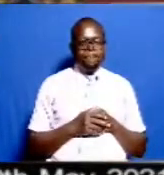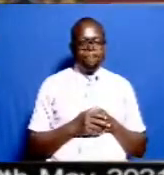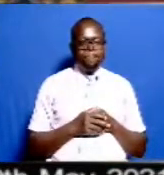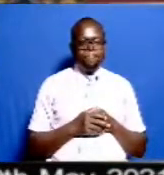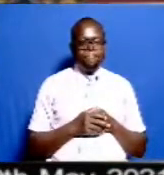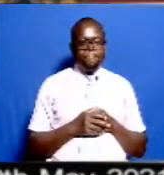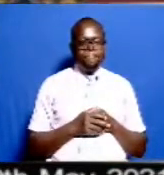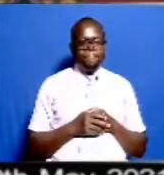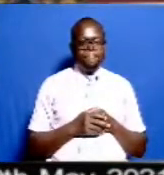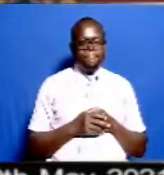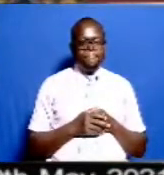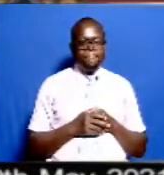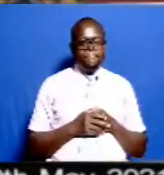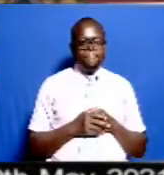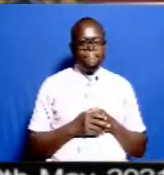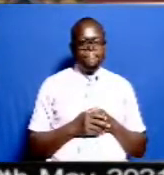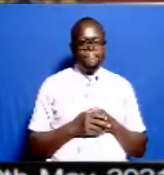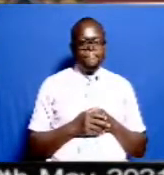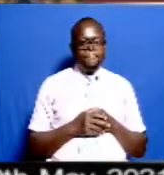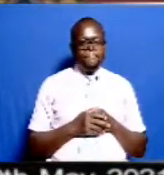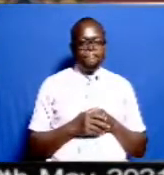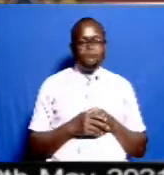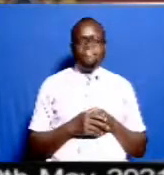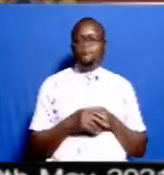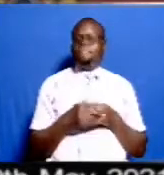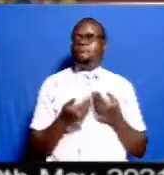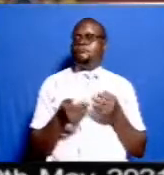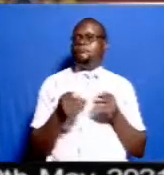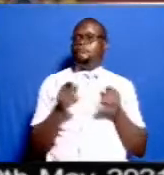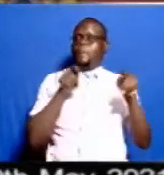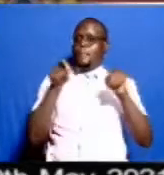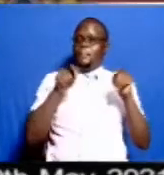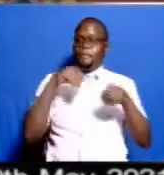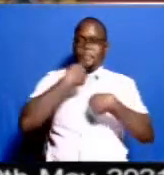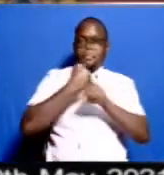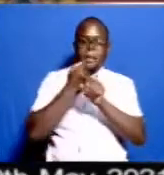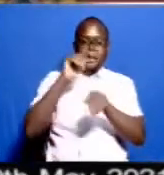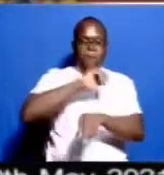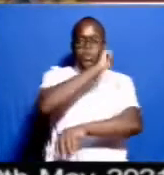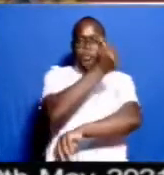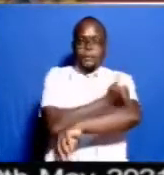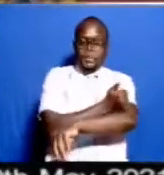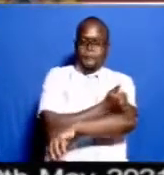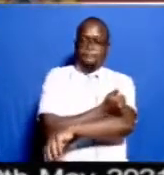that the regulatory making authority was within